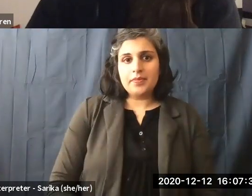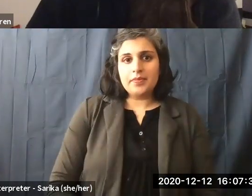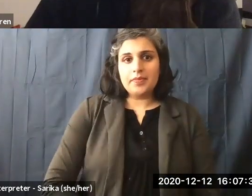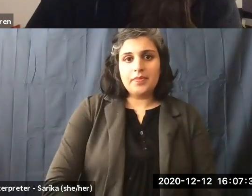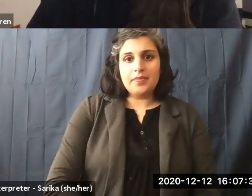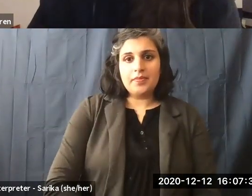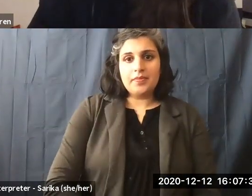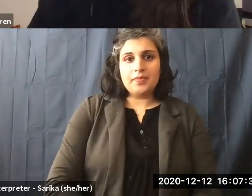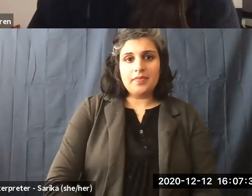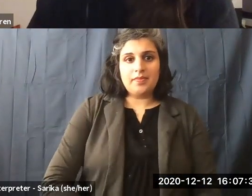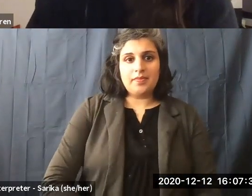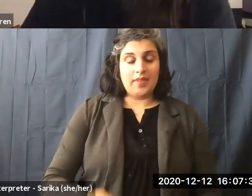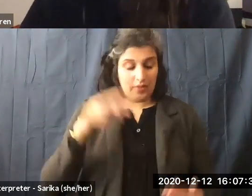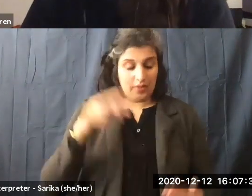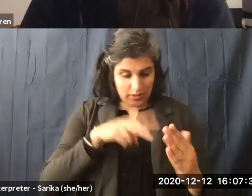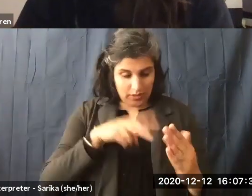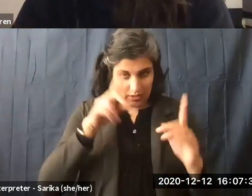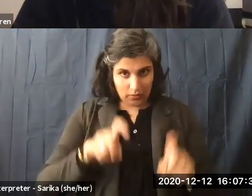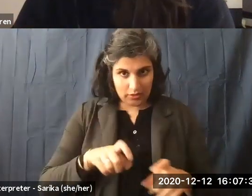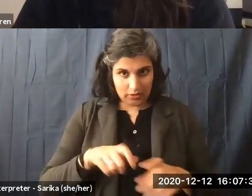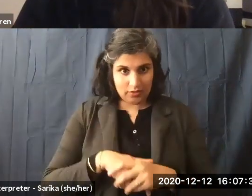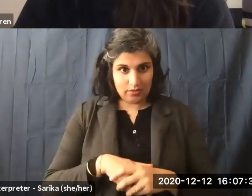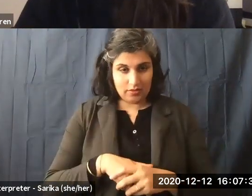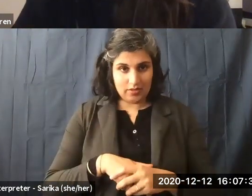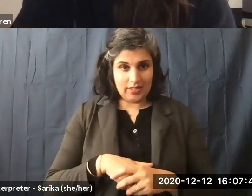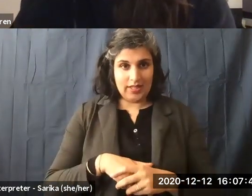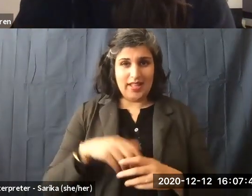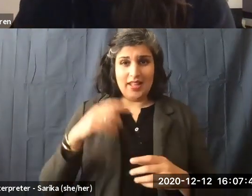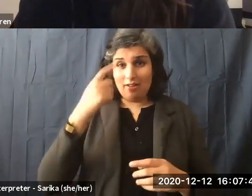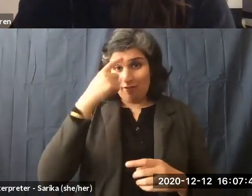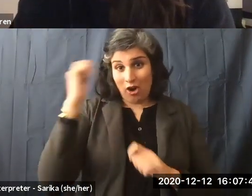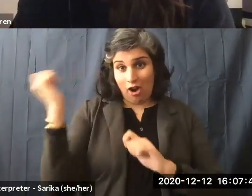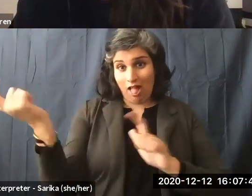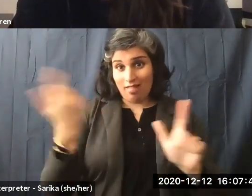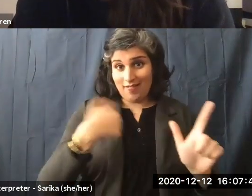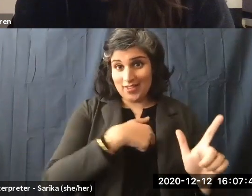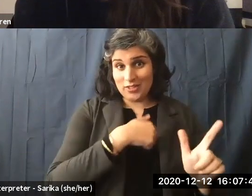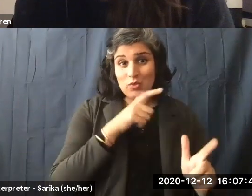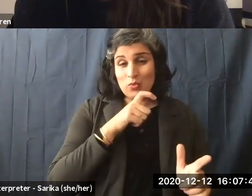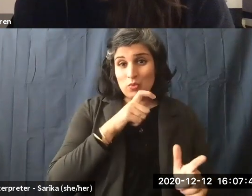Sorry, I'm reading the question. So that seems like it's for all of us. Does anyone want to?